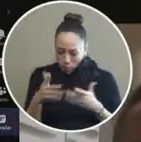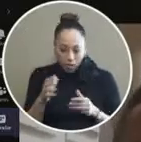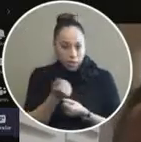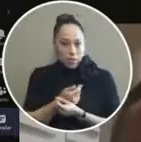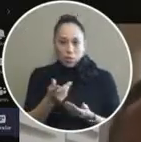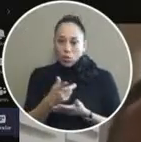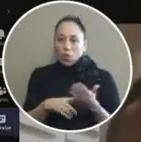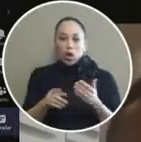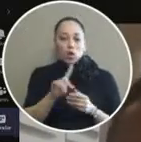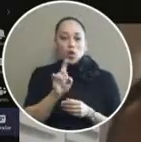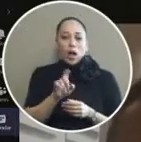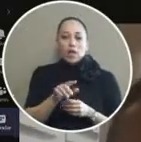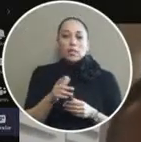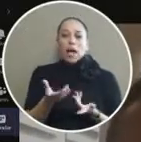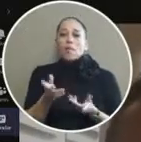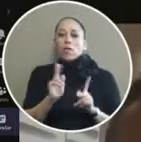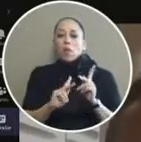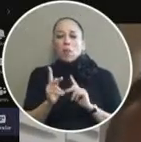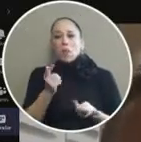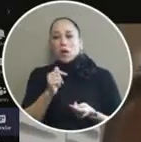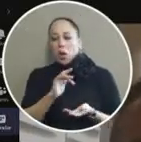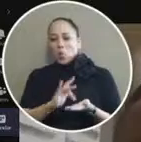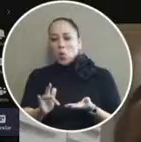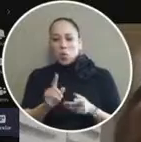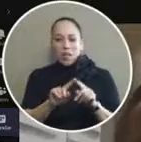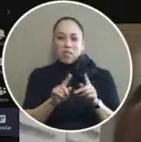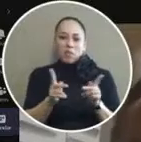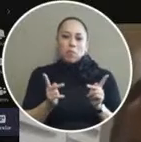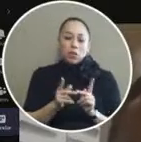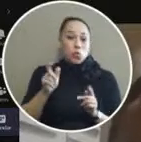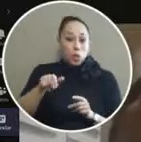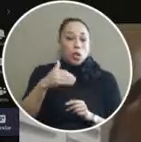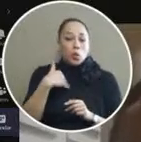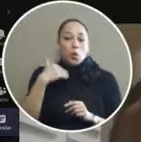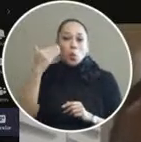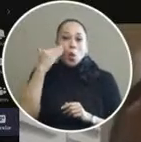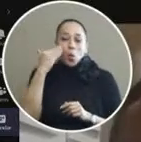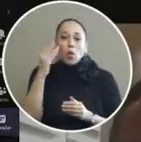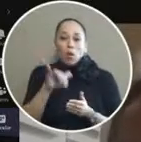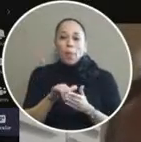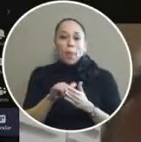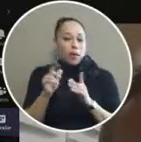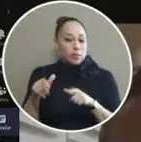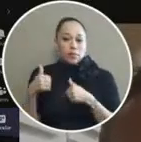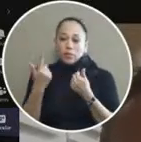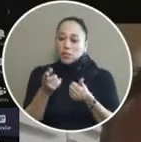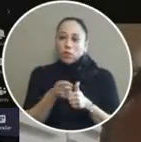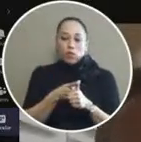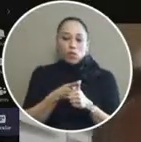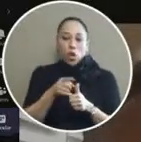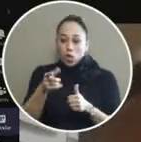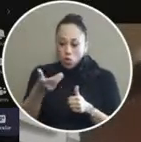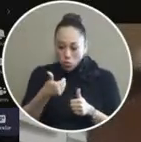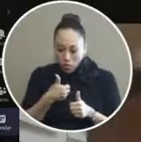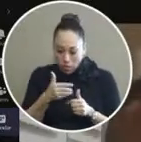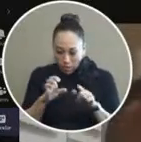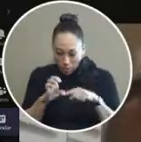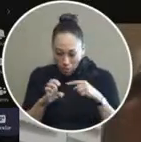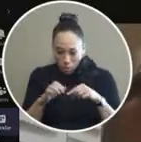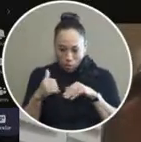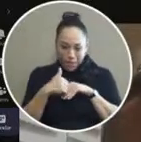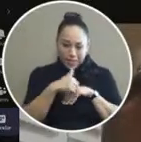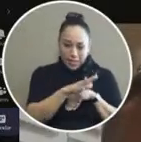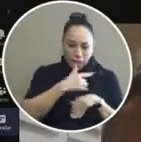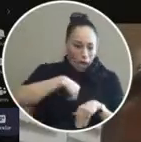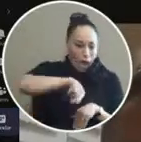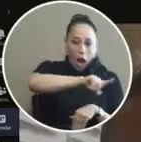know, if people are being rude at the different sites, we need to know that. And then you didn't say that in the beginning. So if you've got emails, forward all those